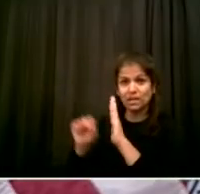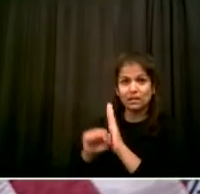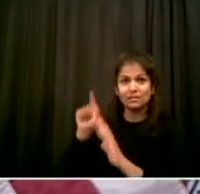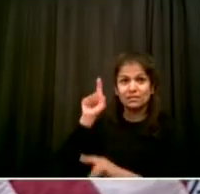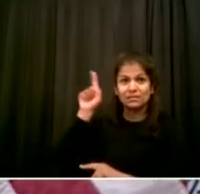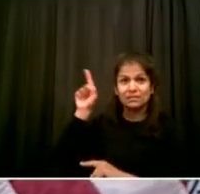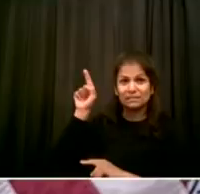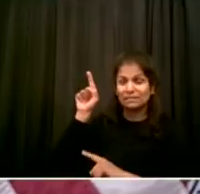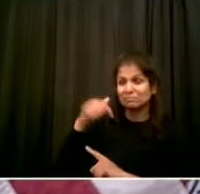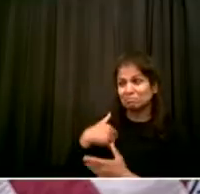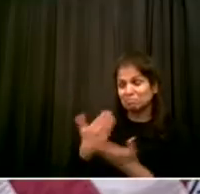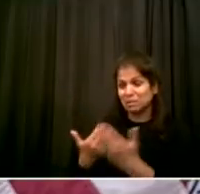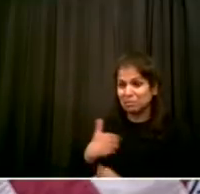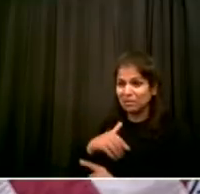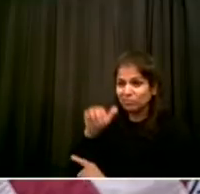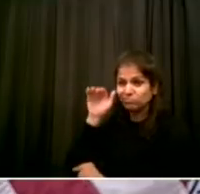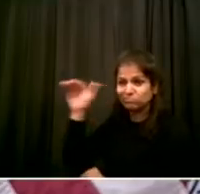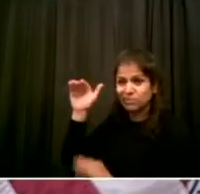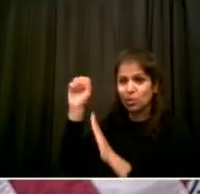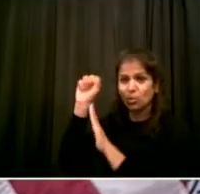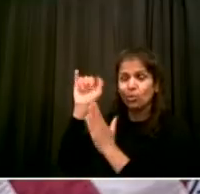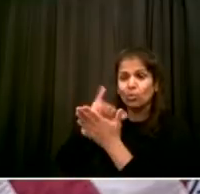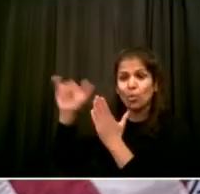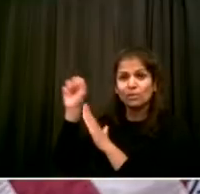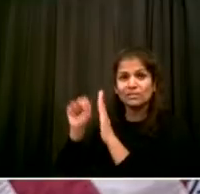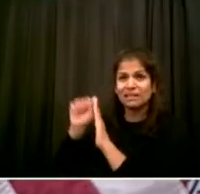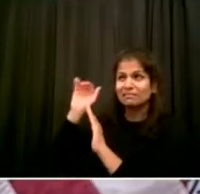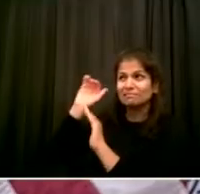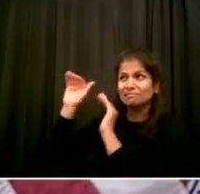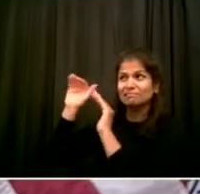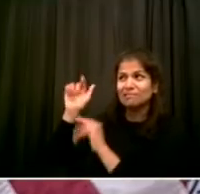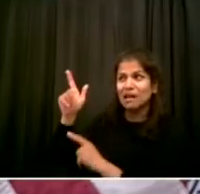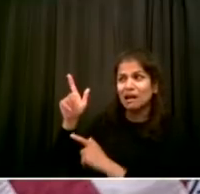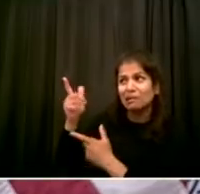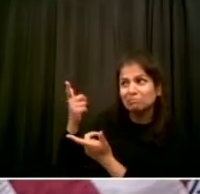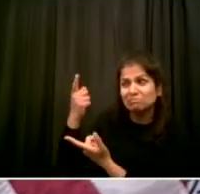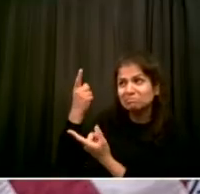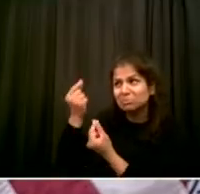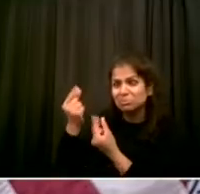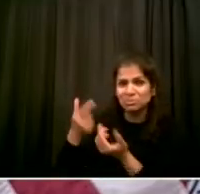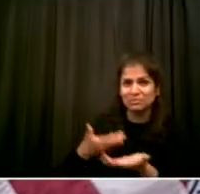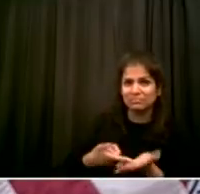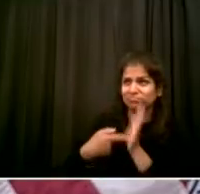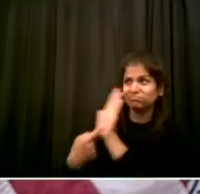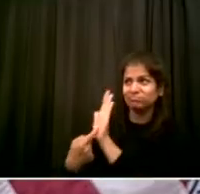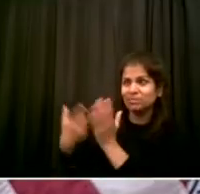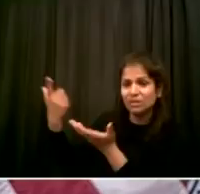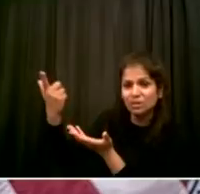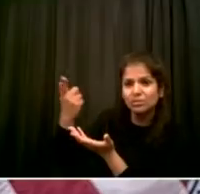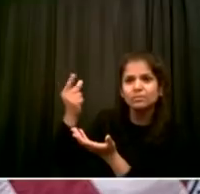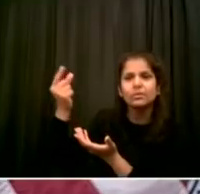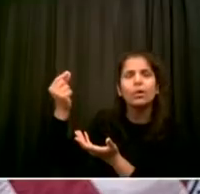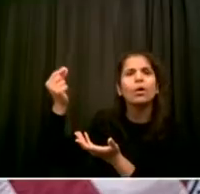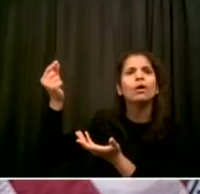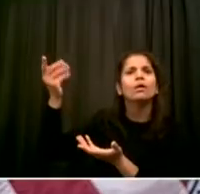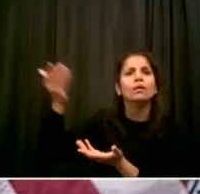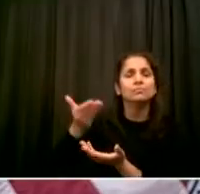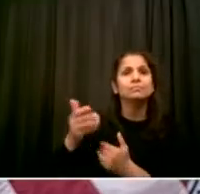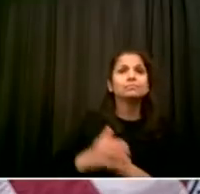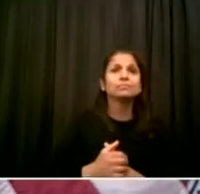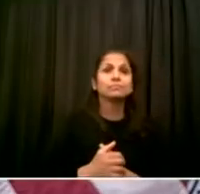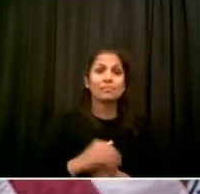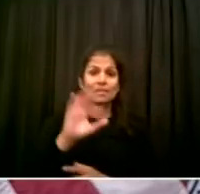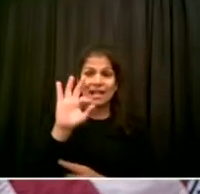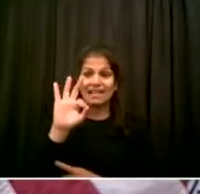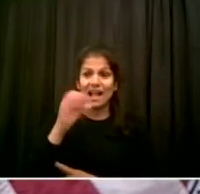9/11, in the middle of that crisis, Mayor Bloomberg went to Albany, asked the legislature and the governor to support New York City and provide